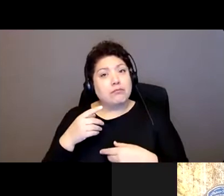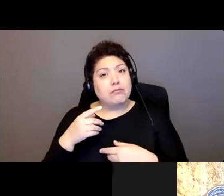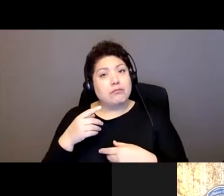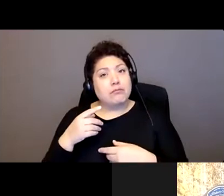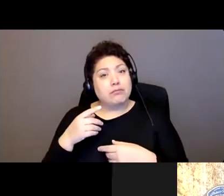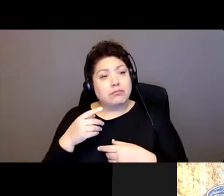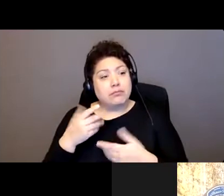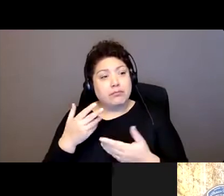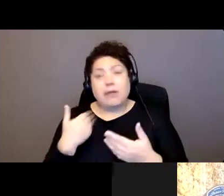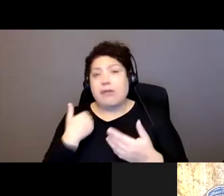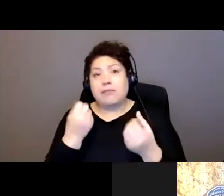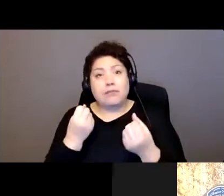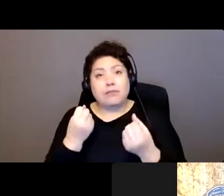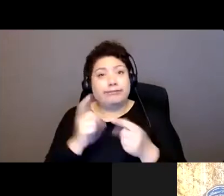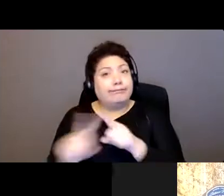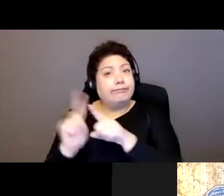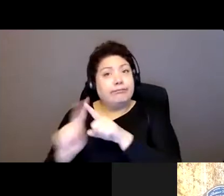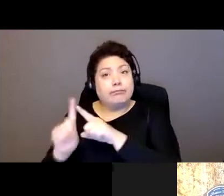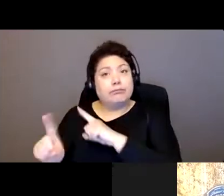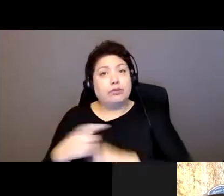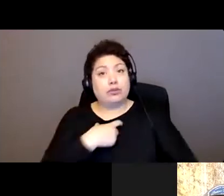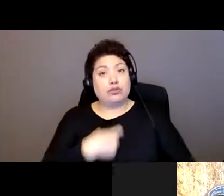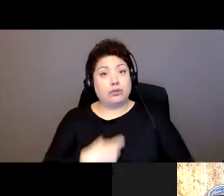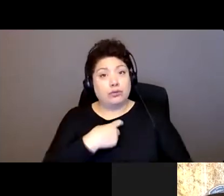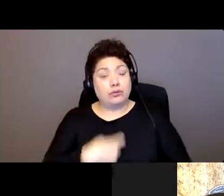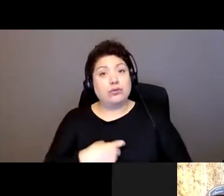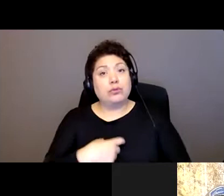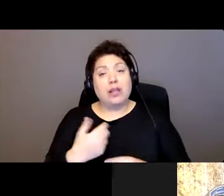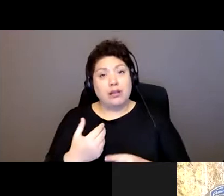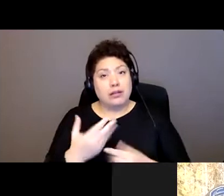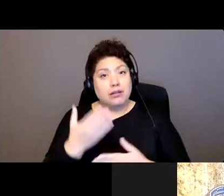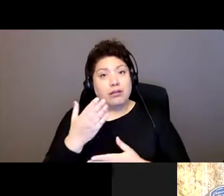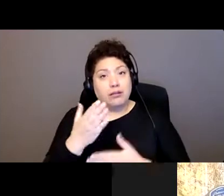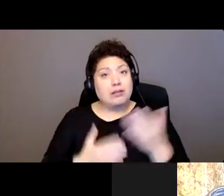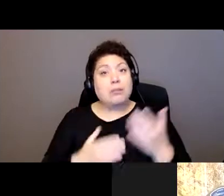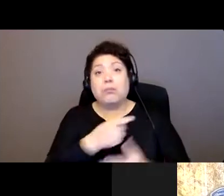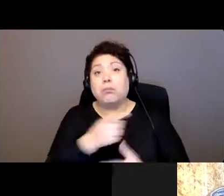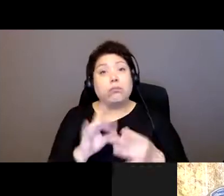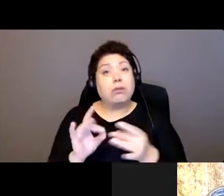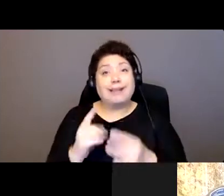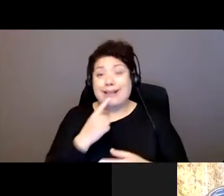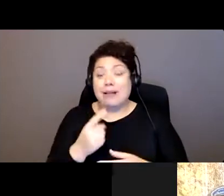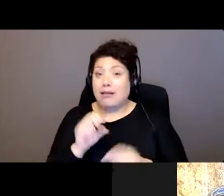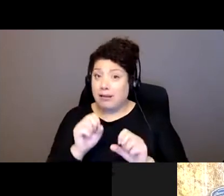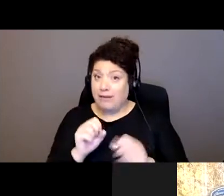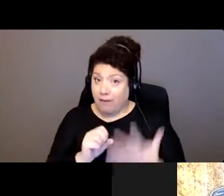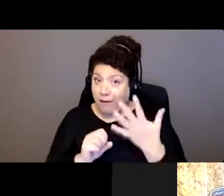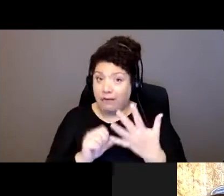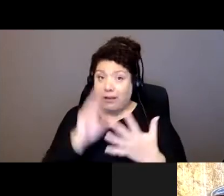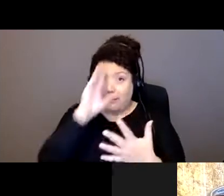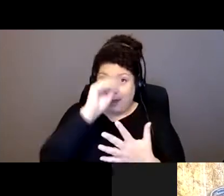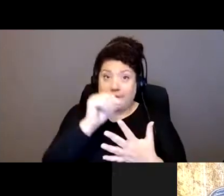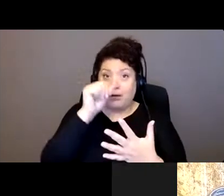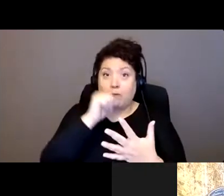different genders traditionally, some up to 5 different genders. So you could have man, woman,